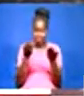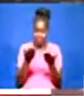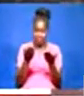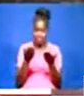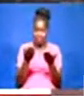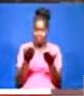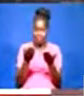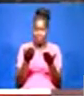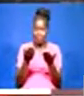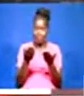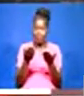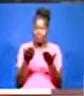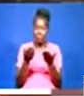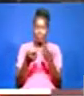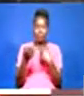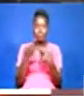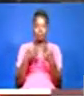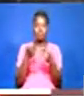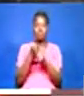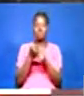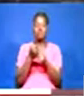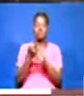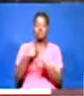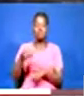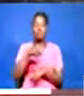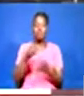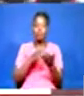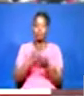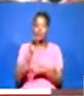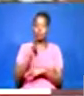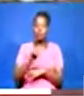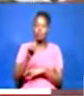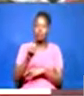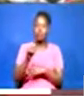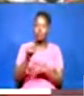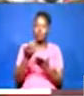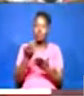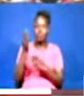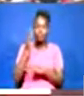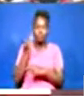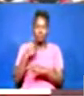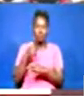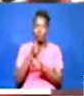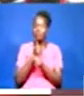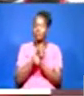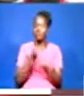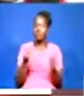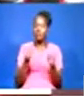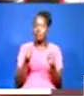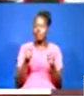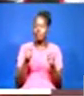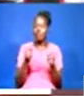person to come up and work with us to ensure that we improve on our security in our neighborhoods.